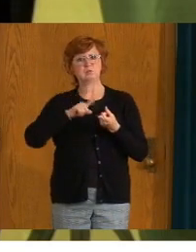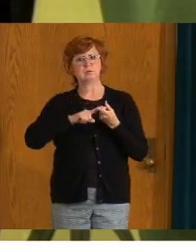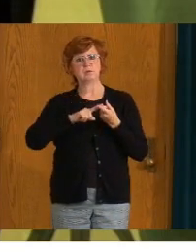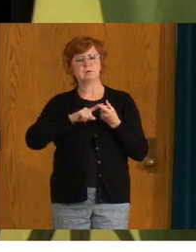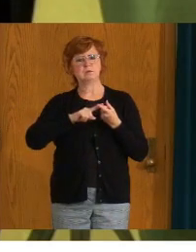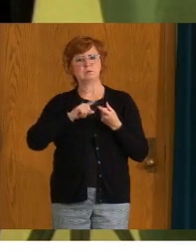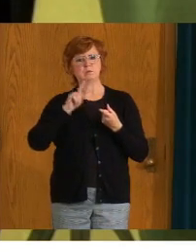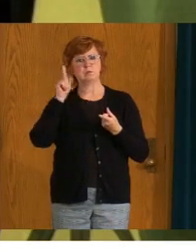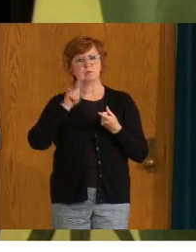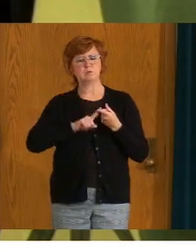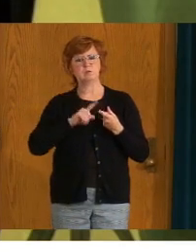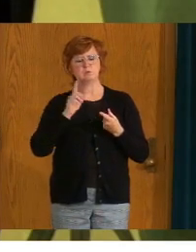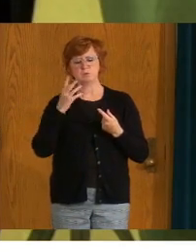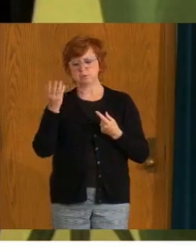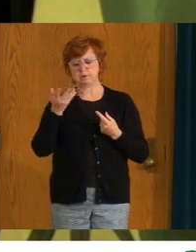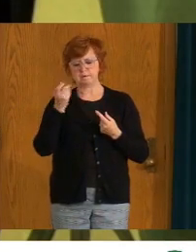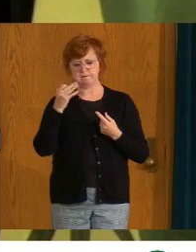only